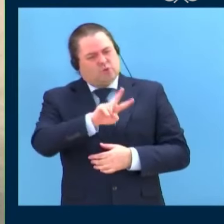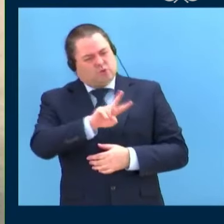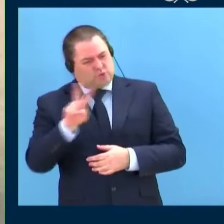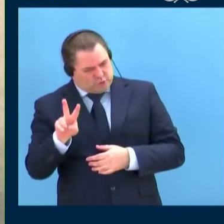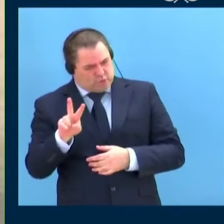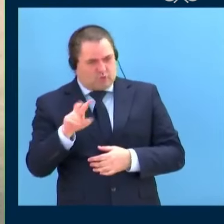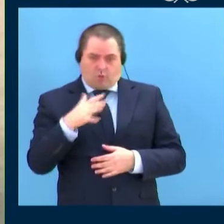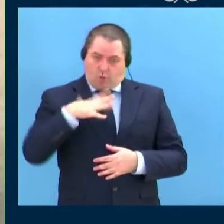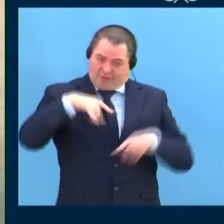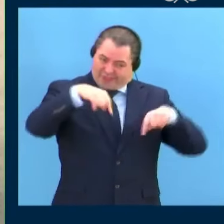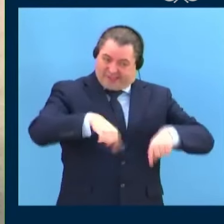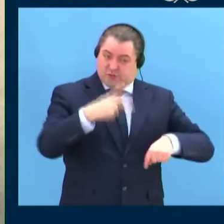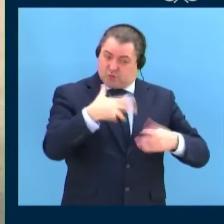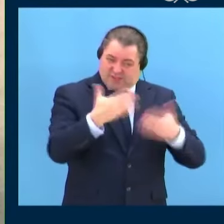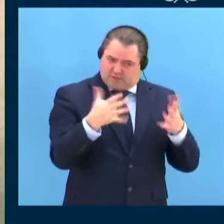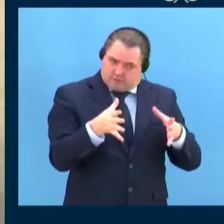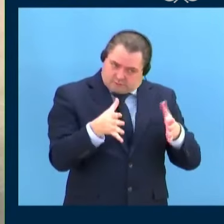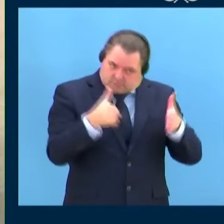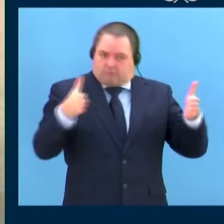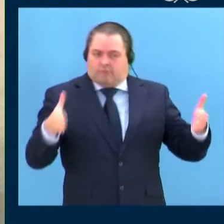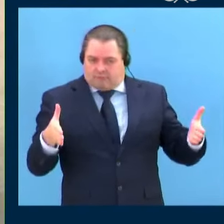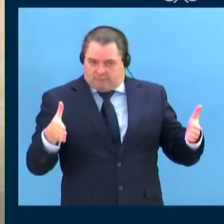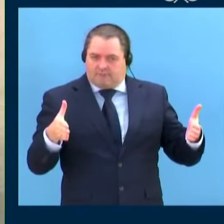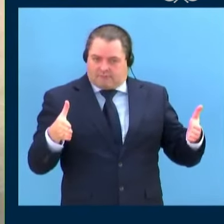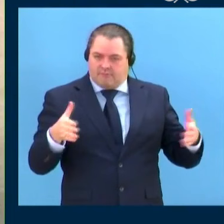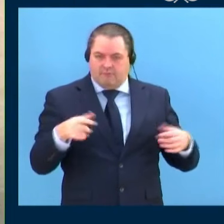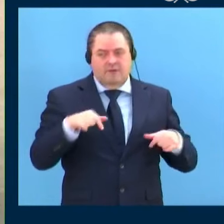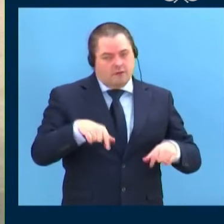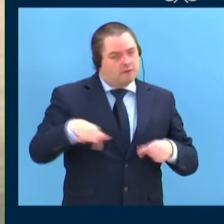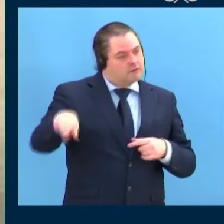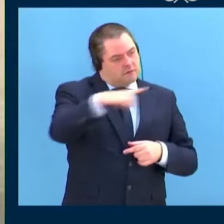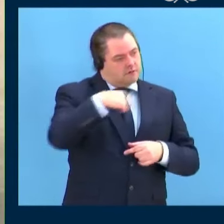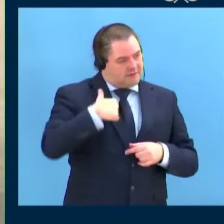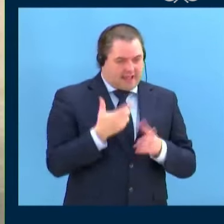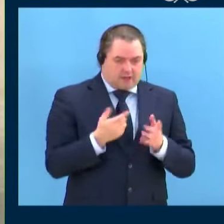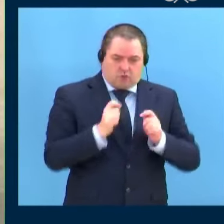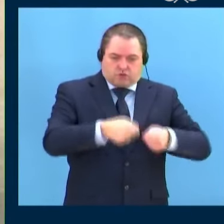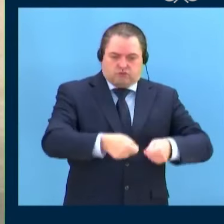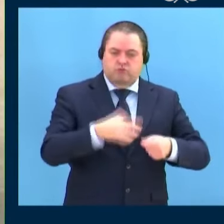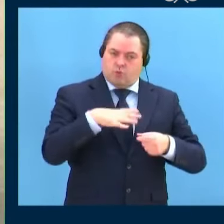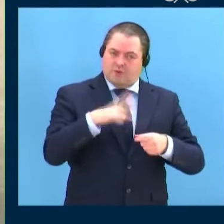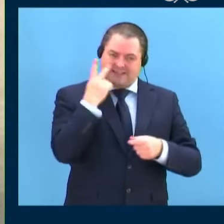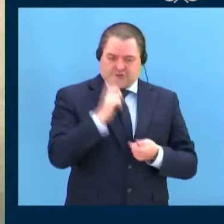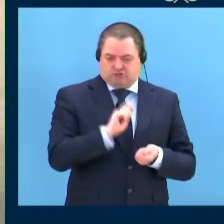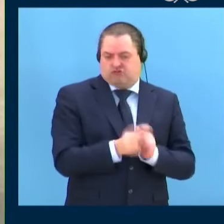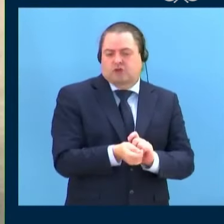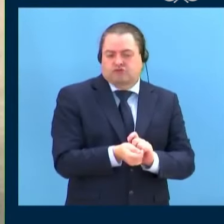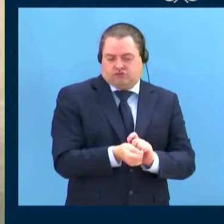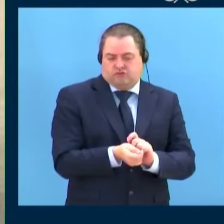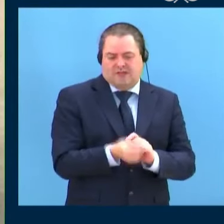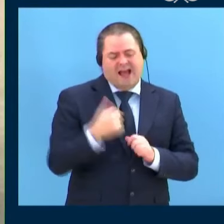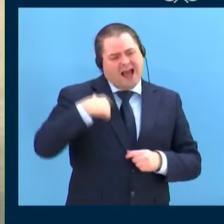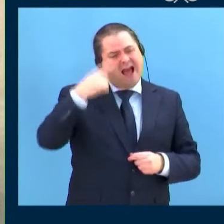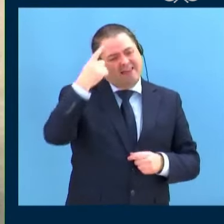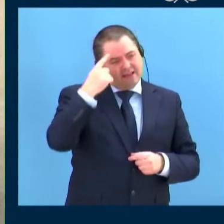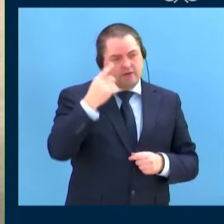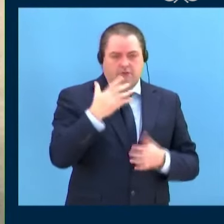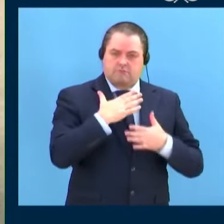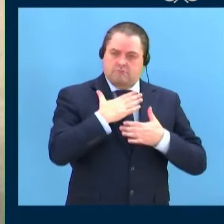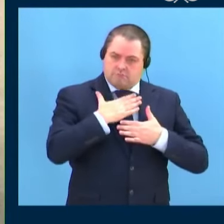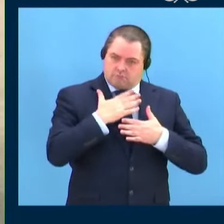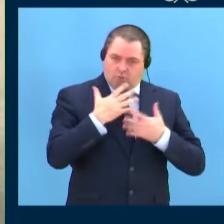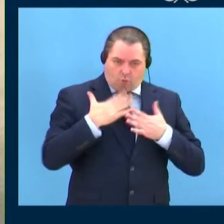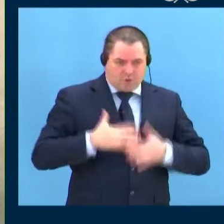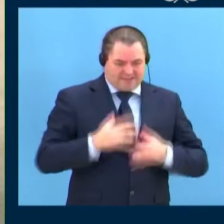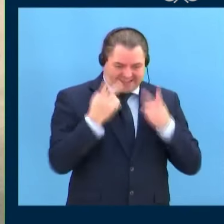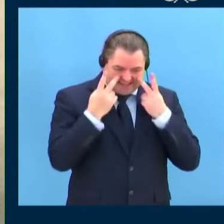should participate in planning the next steps. My first recommendation would be to conduct a review of the modalities of the